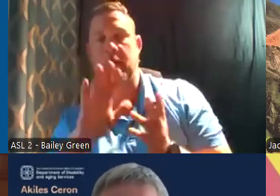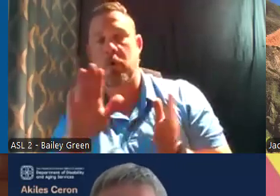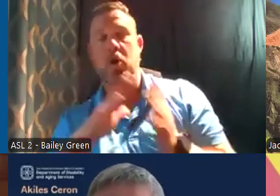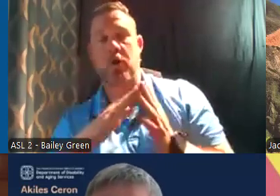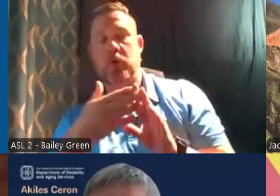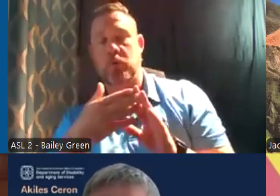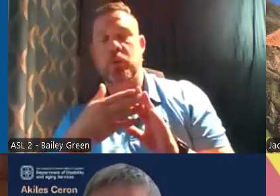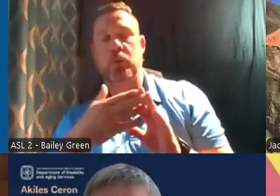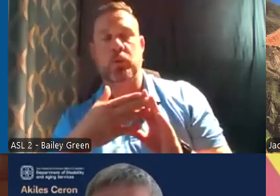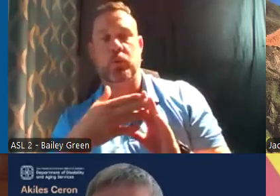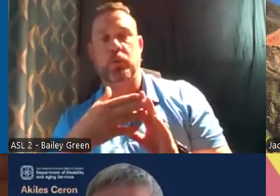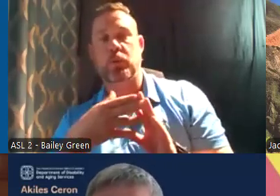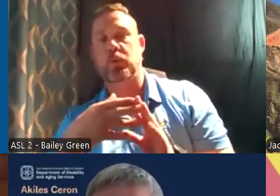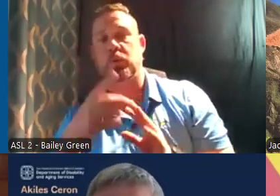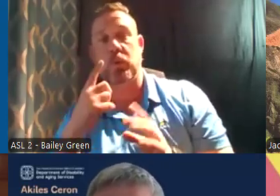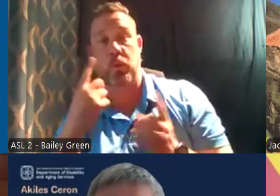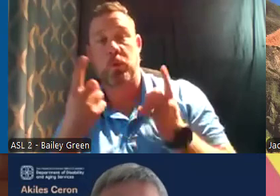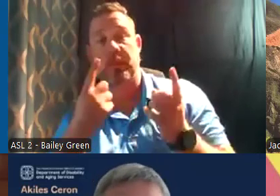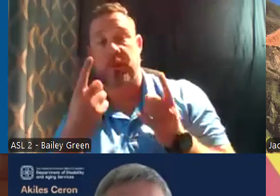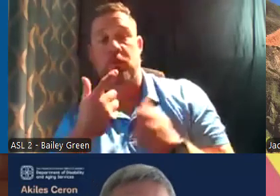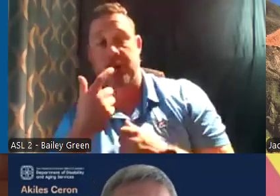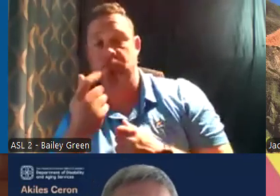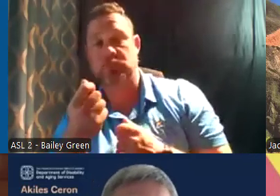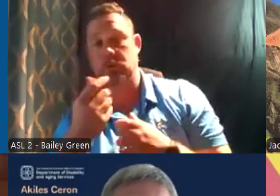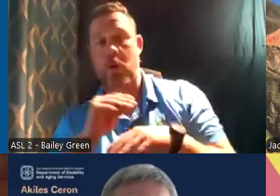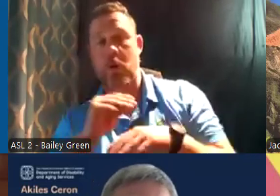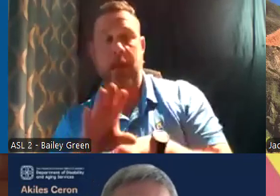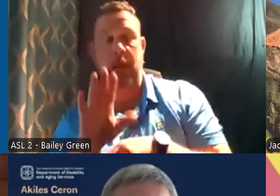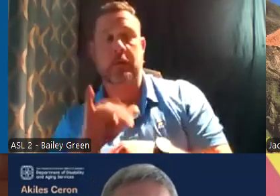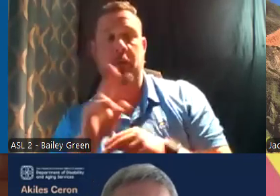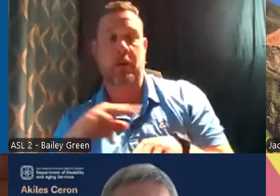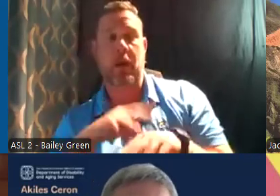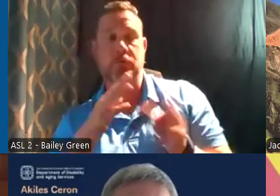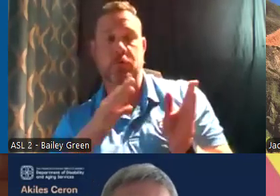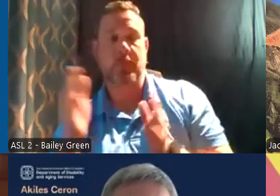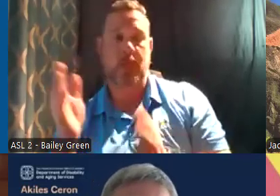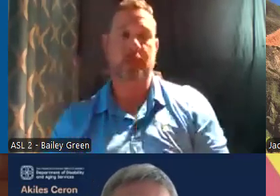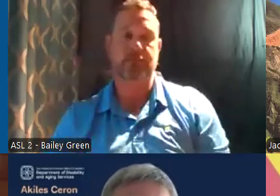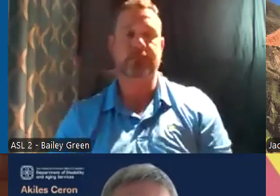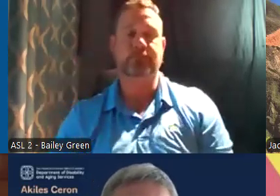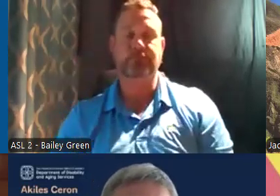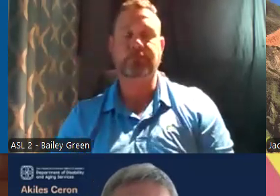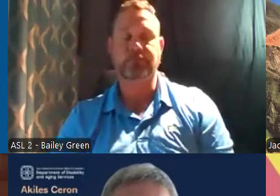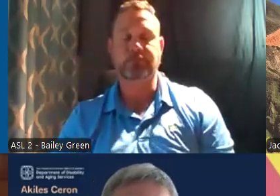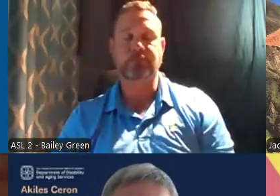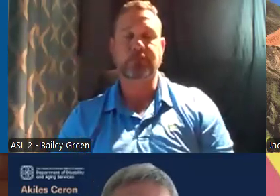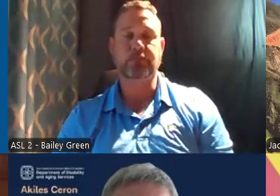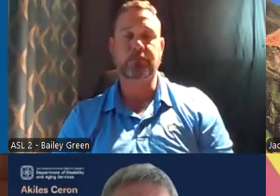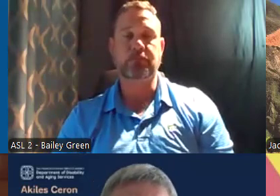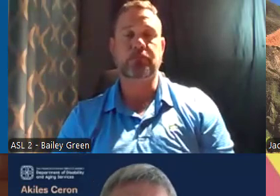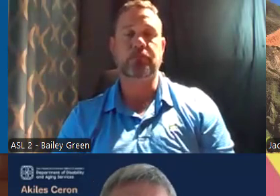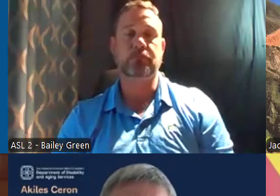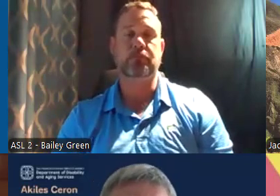communities that you think would be interested or impacted by a national plan on aging, and